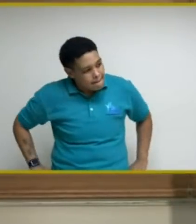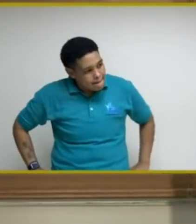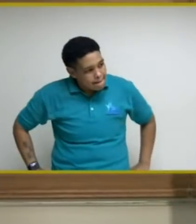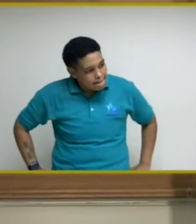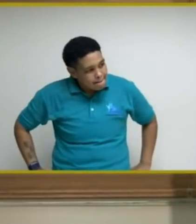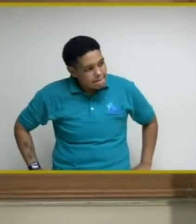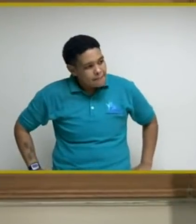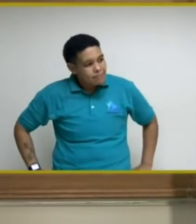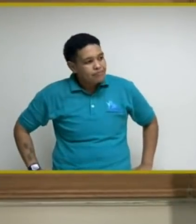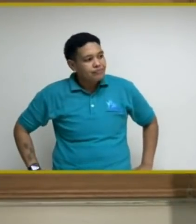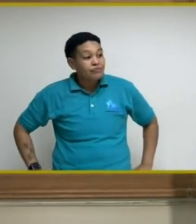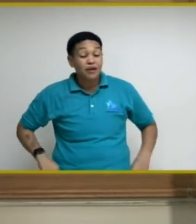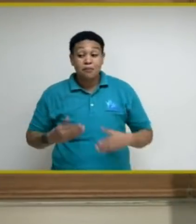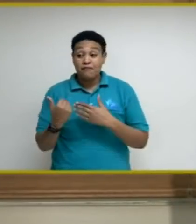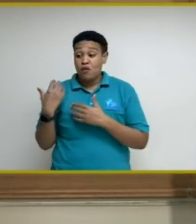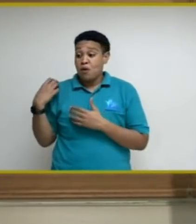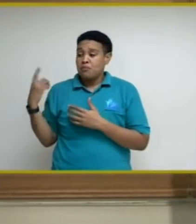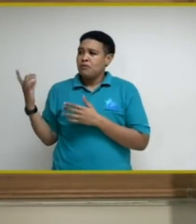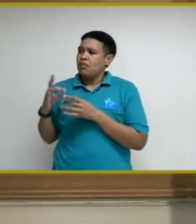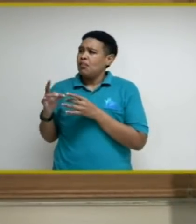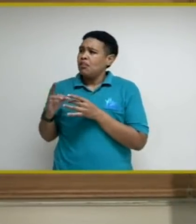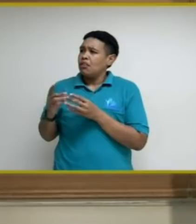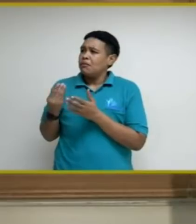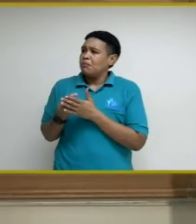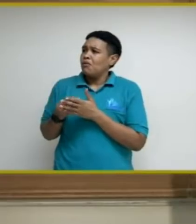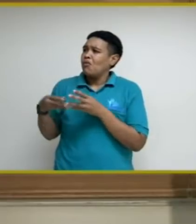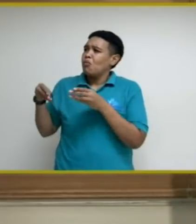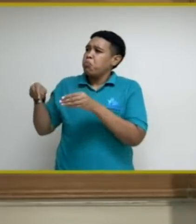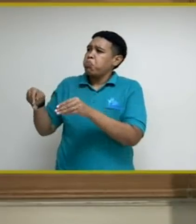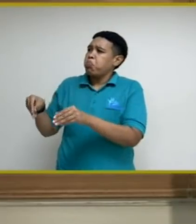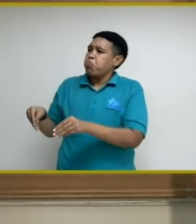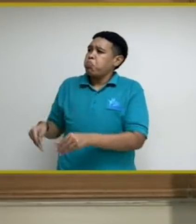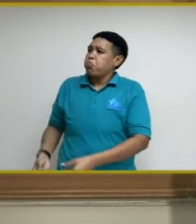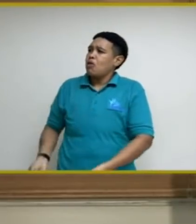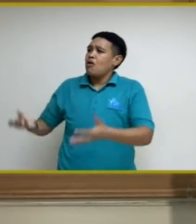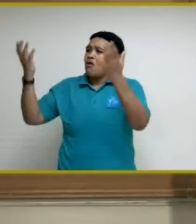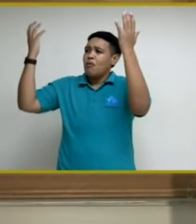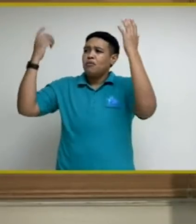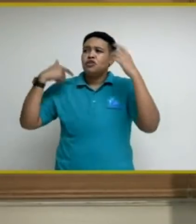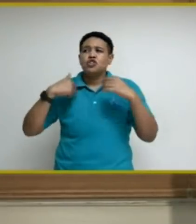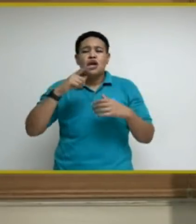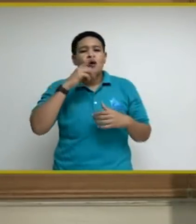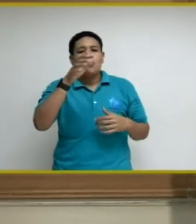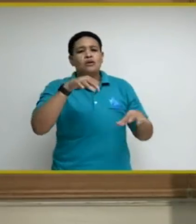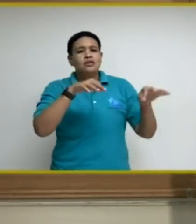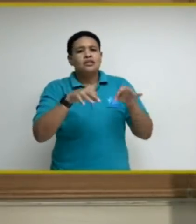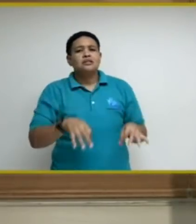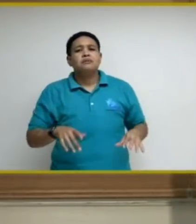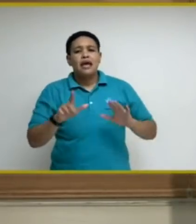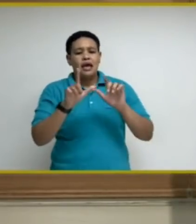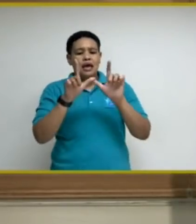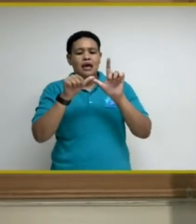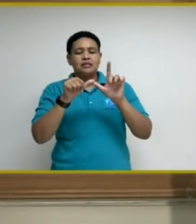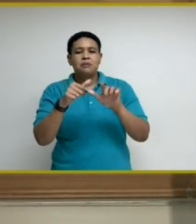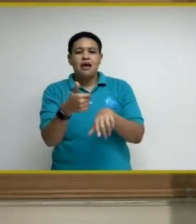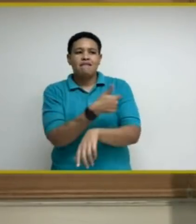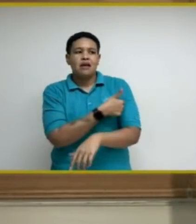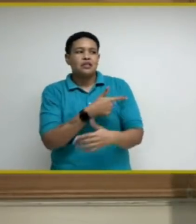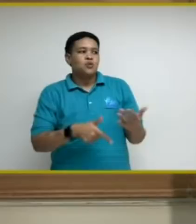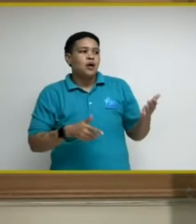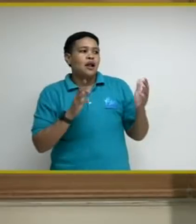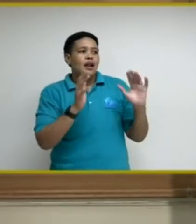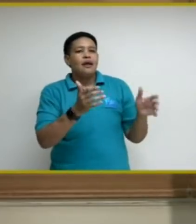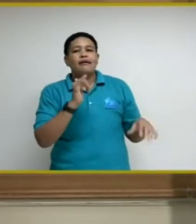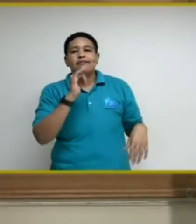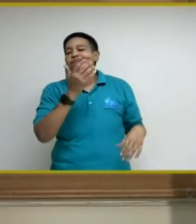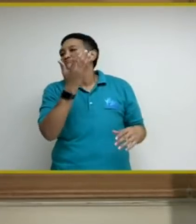Before again the PS comes in on his segment, I want to just quickly comment on expired vaccines.